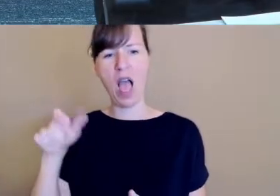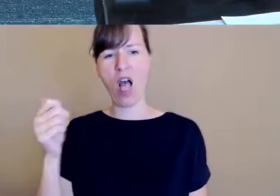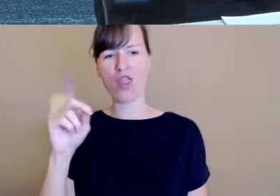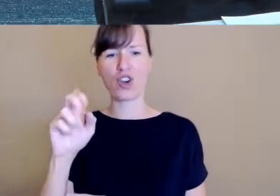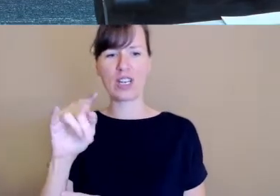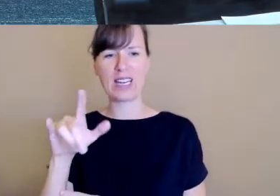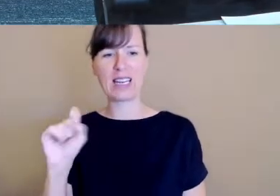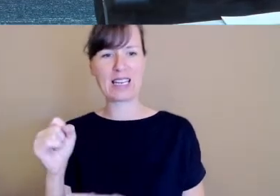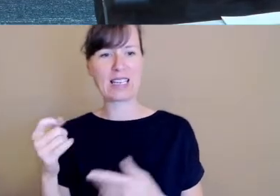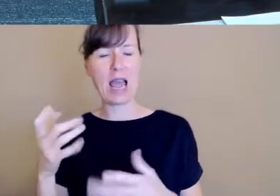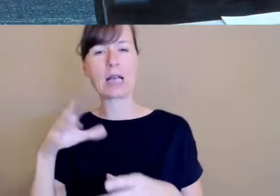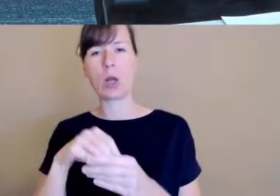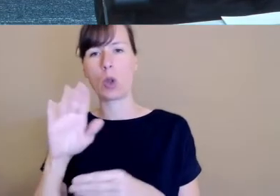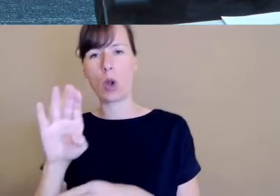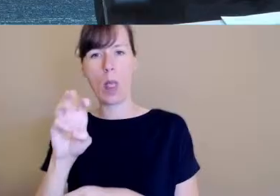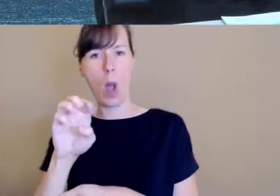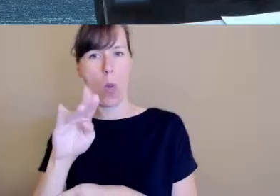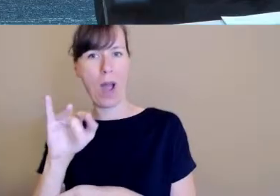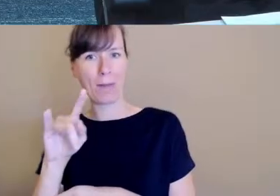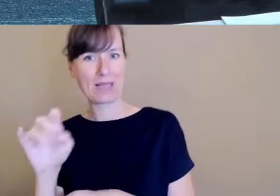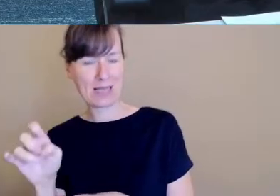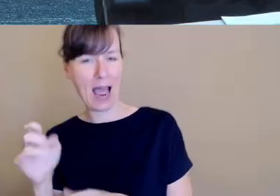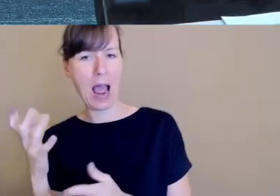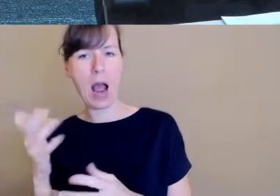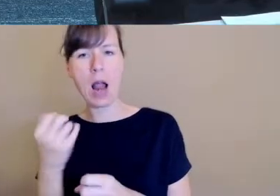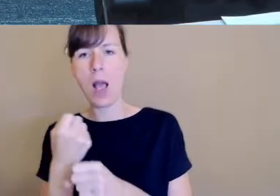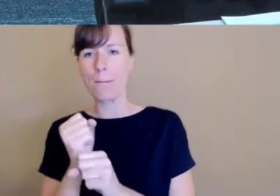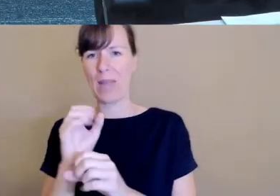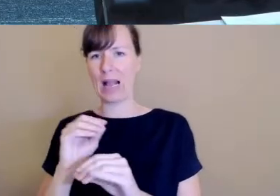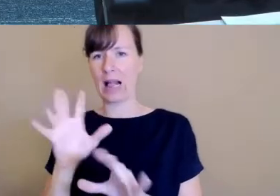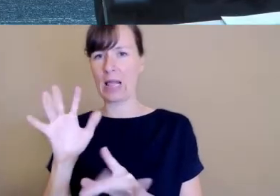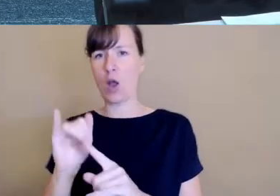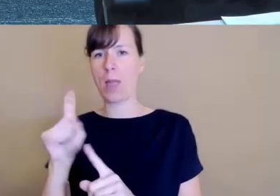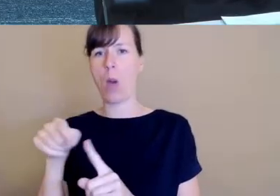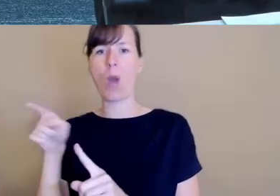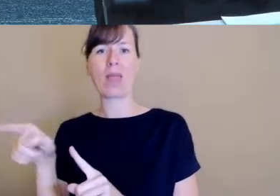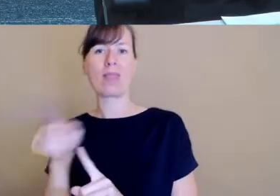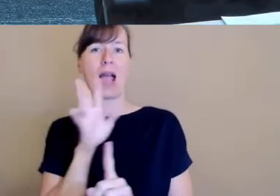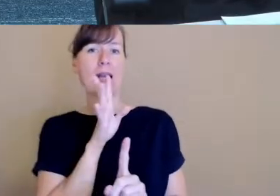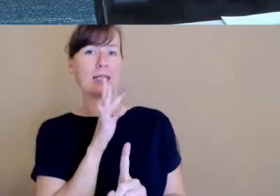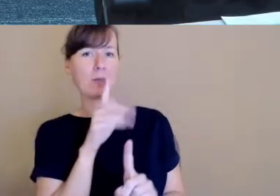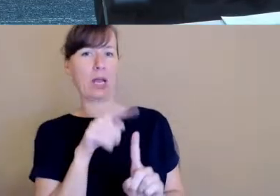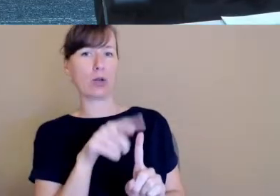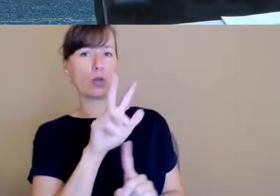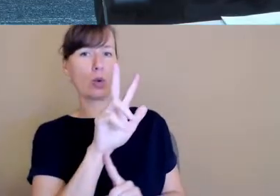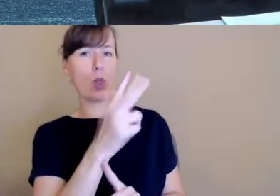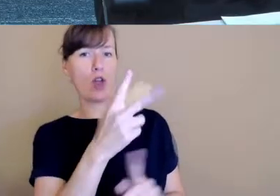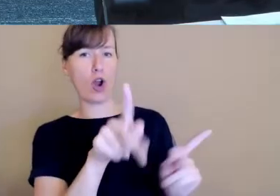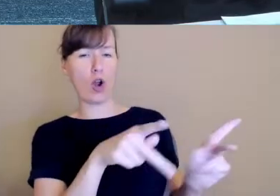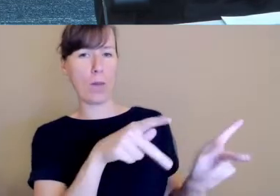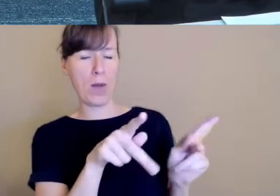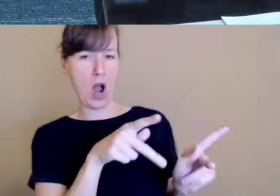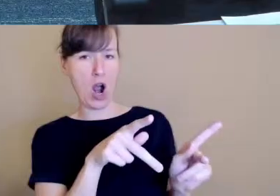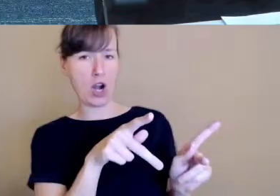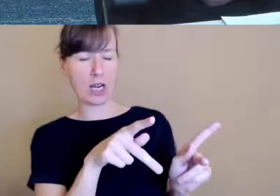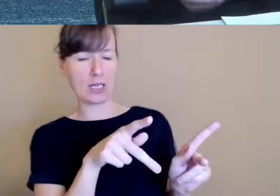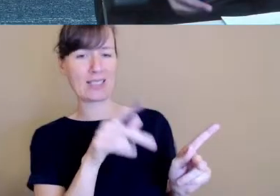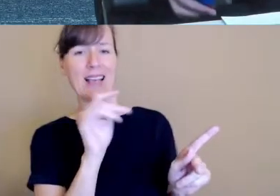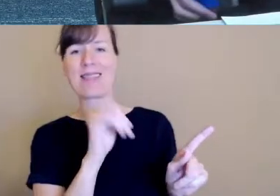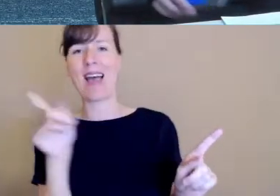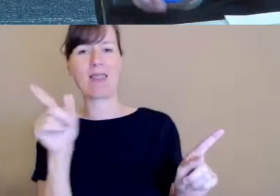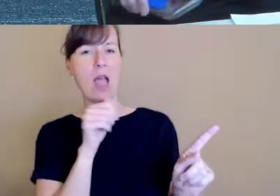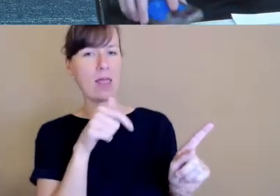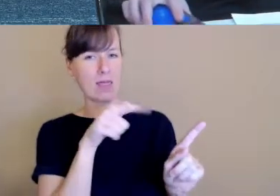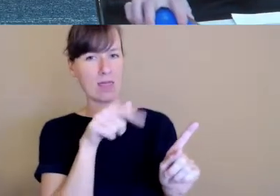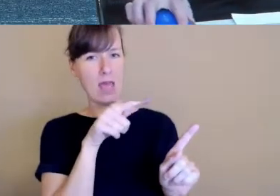to third parties, that they are not speaking for the town. If you look at Section 7, Conflict Awareness and